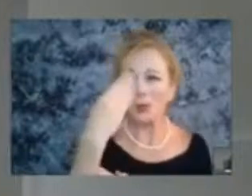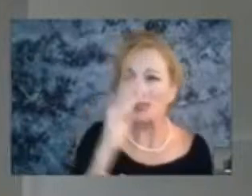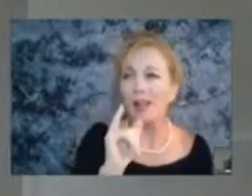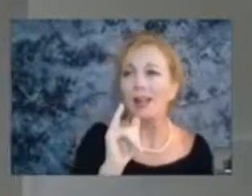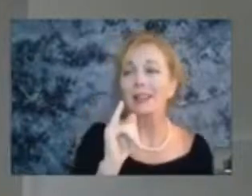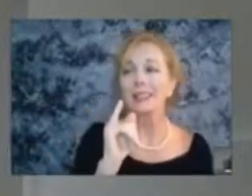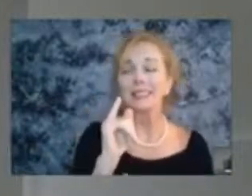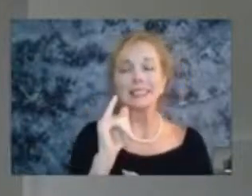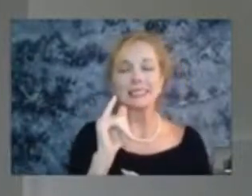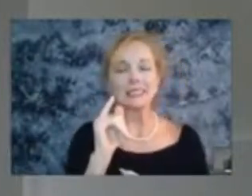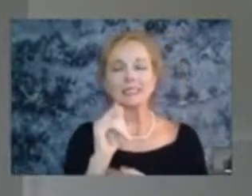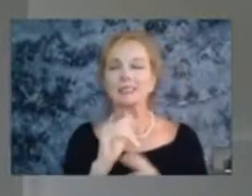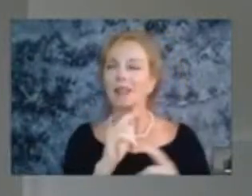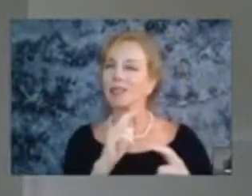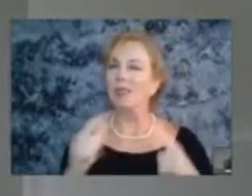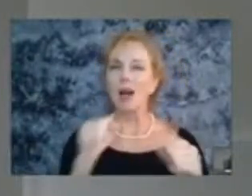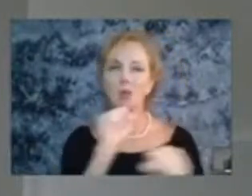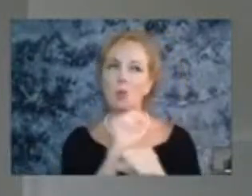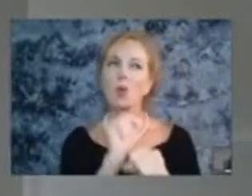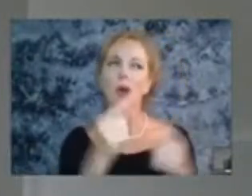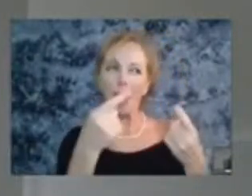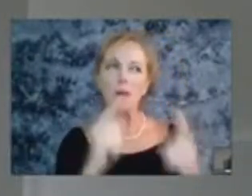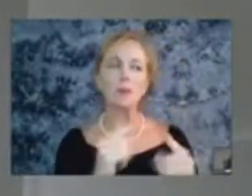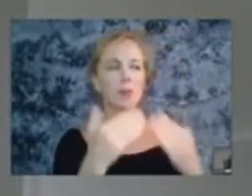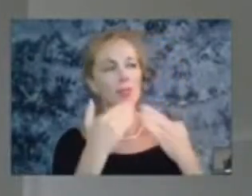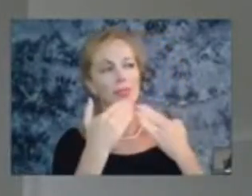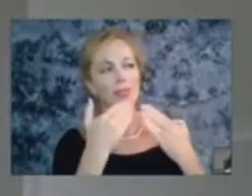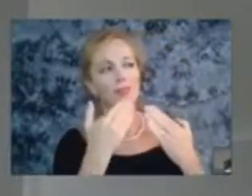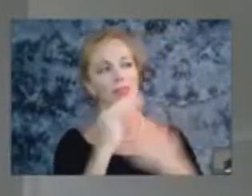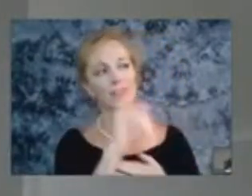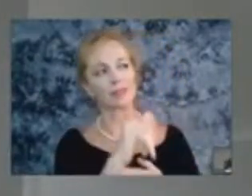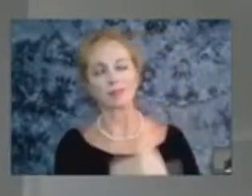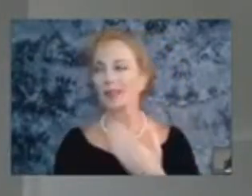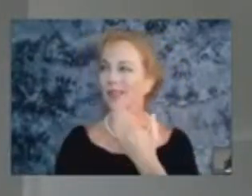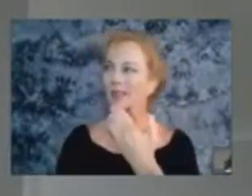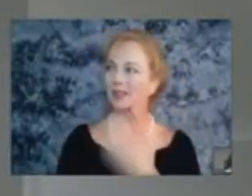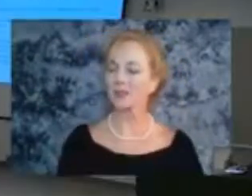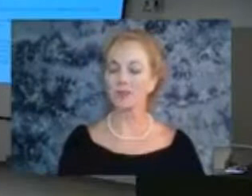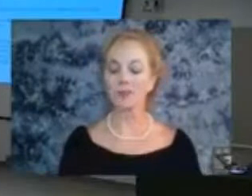lot of tremendous work, and we thank you for it. Thank you. Ms. Marshall?